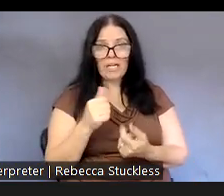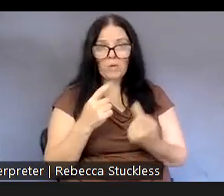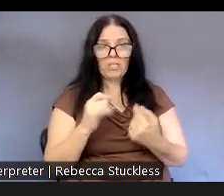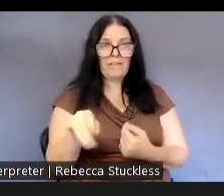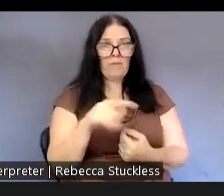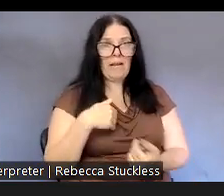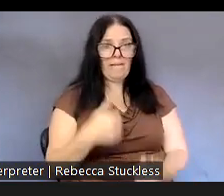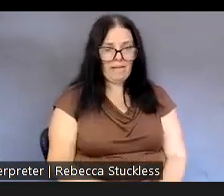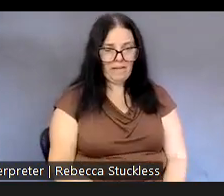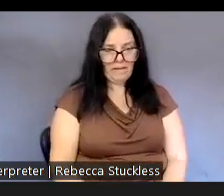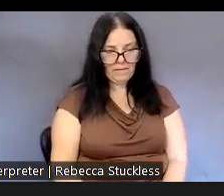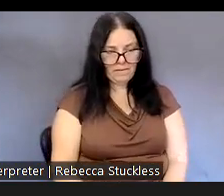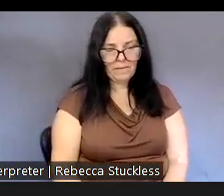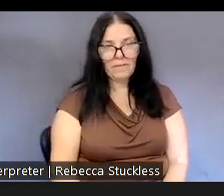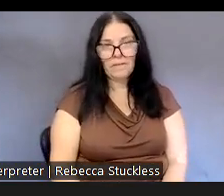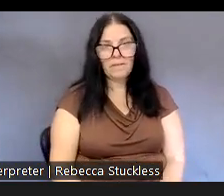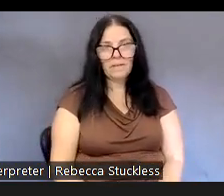any.